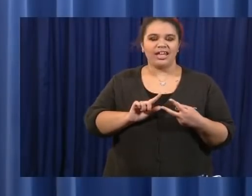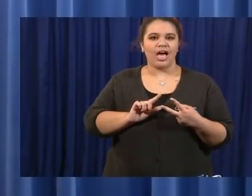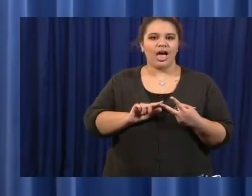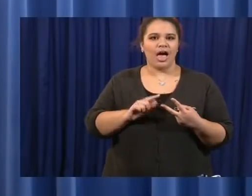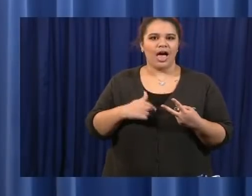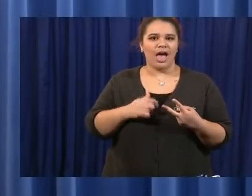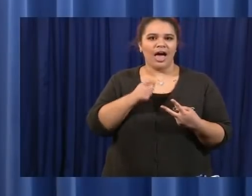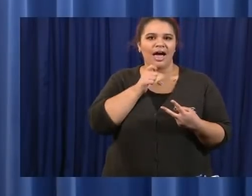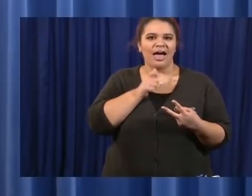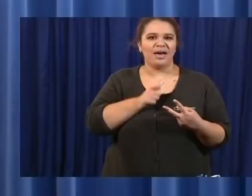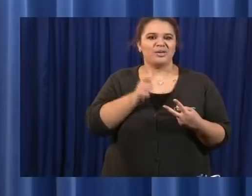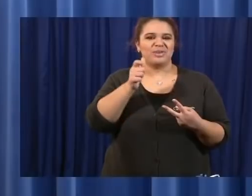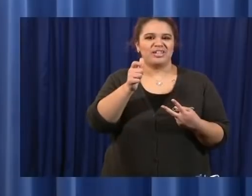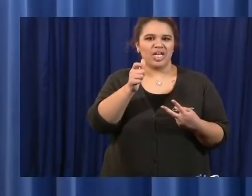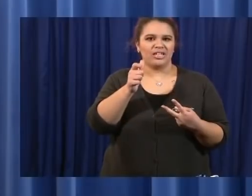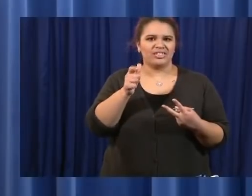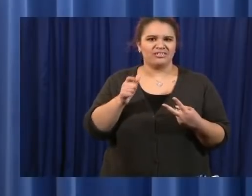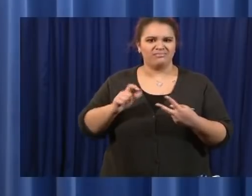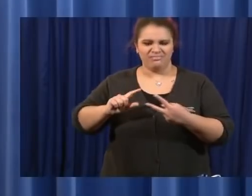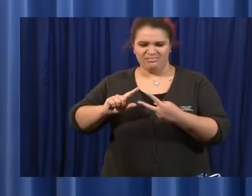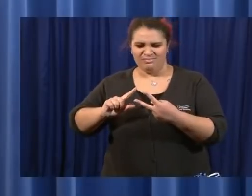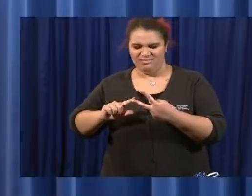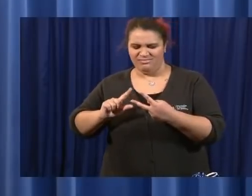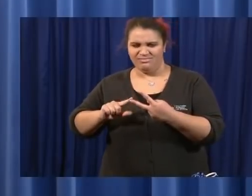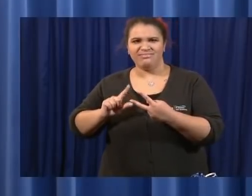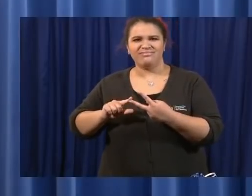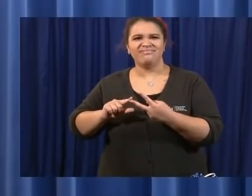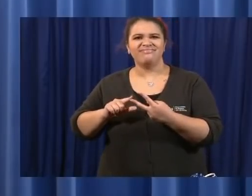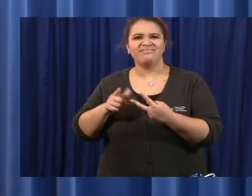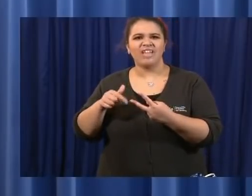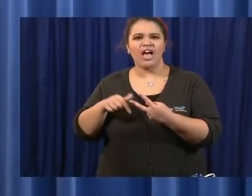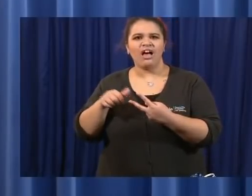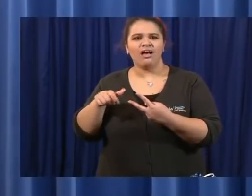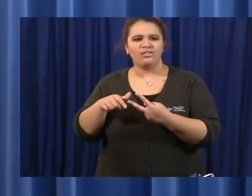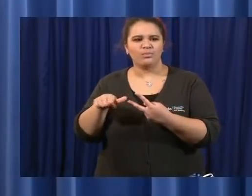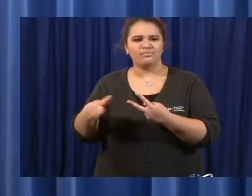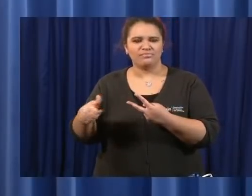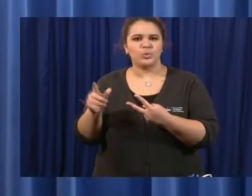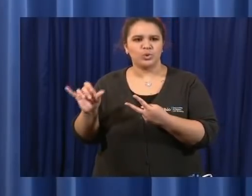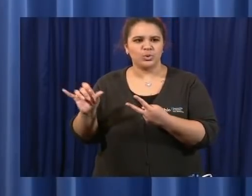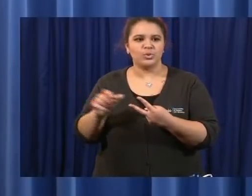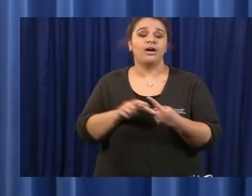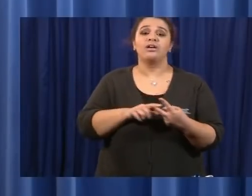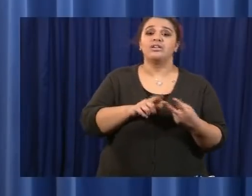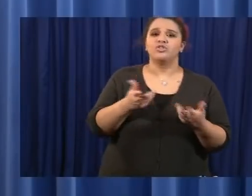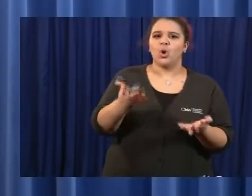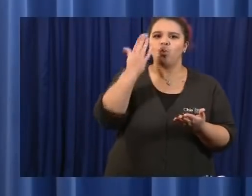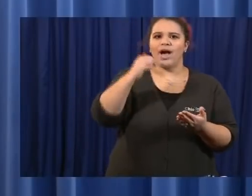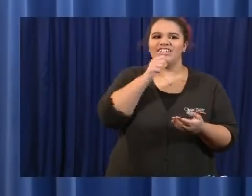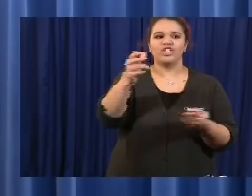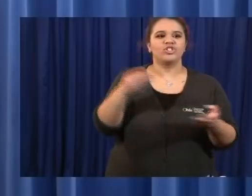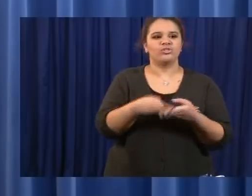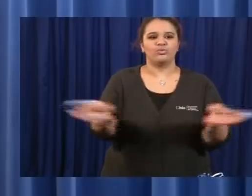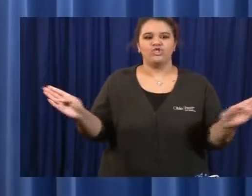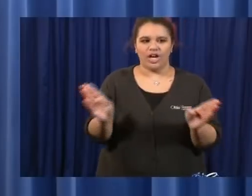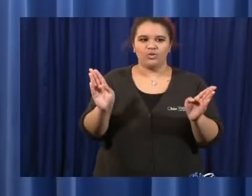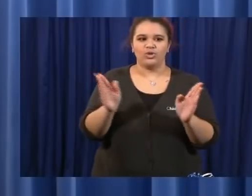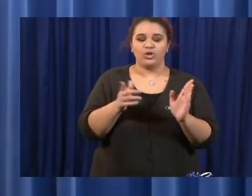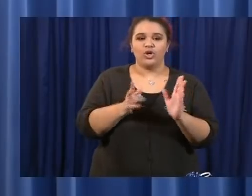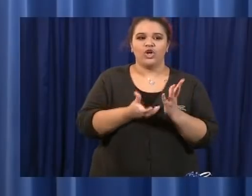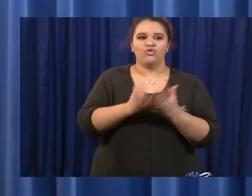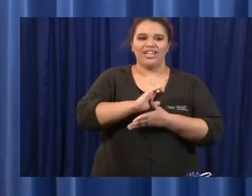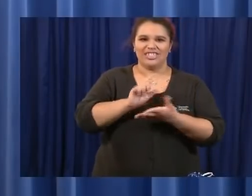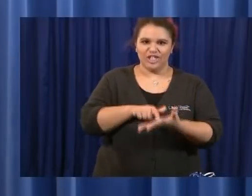this opening to go with categories of businesses instead of, say, just putting out criteria, rules that they need to follow,